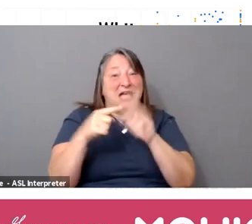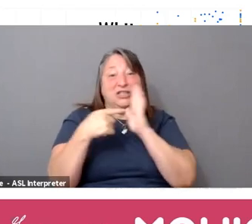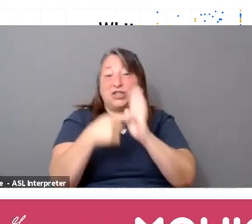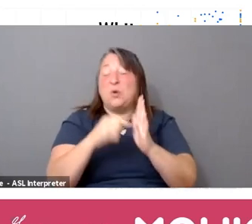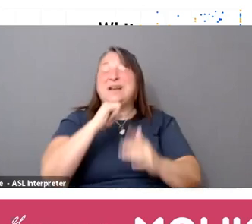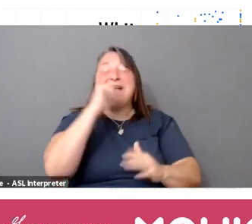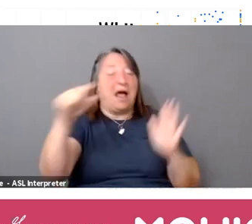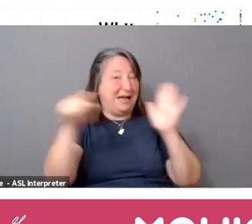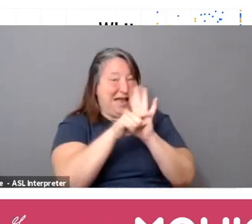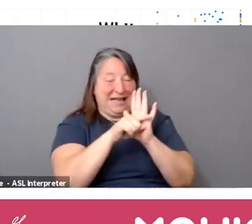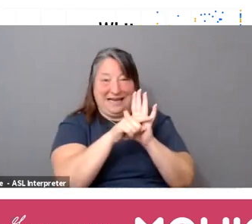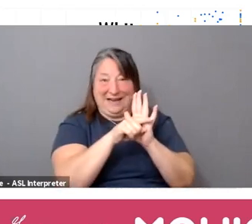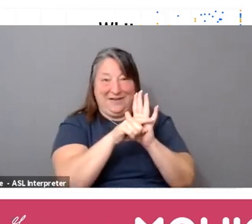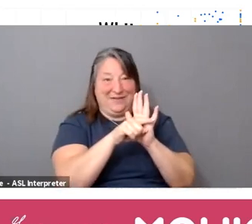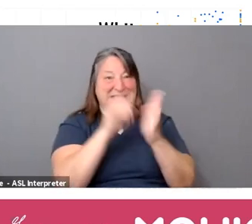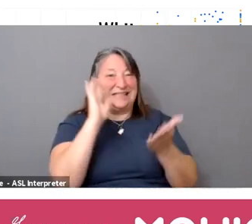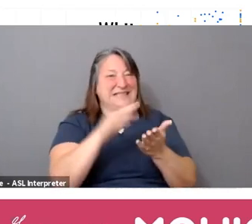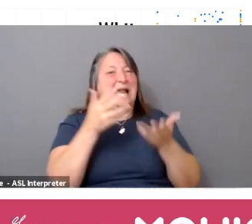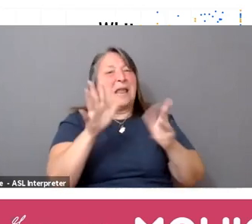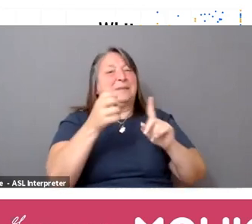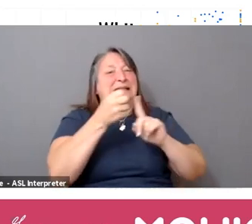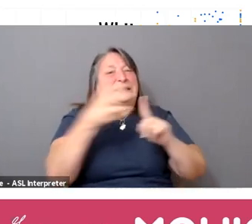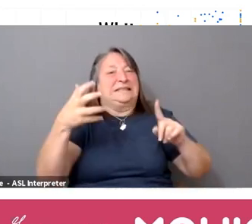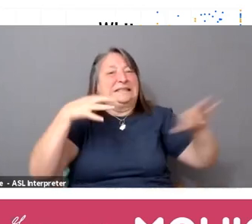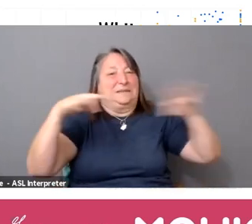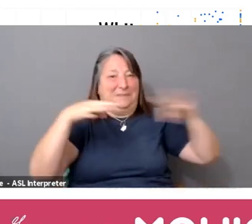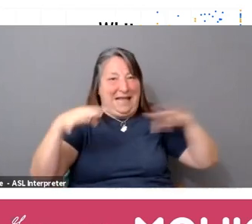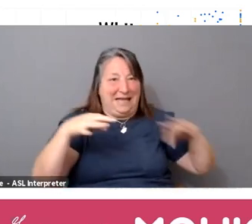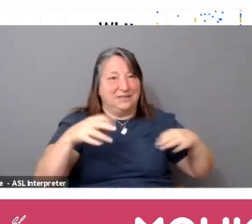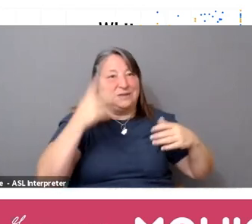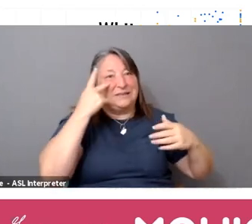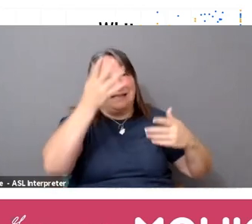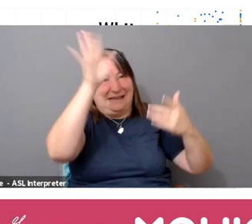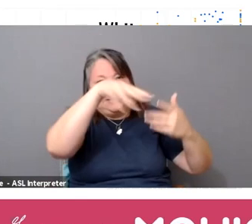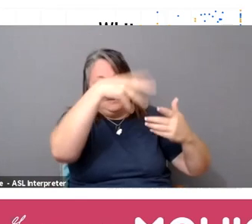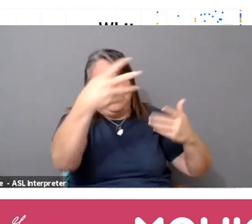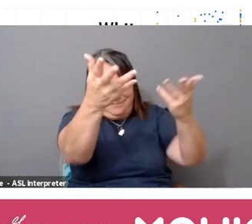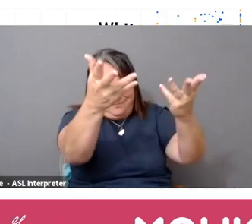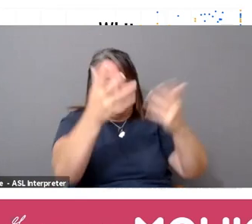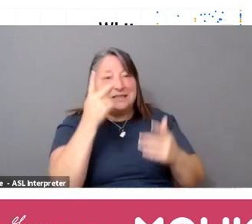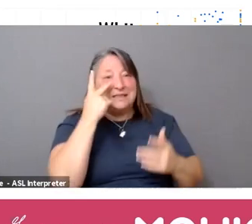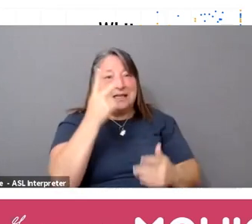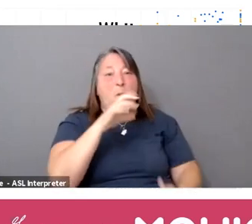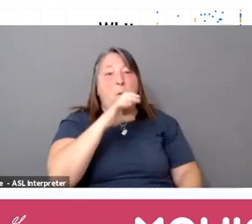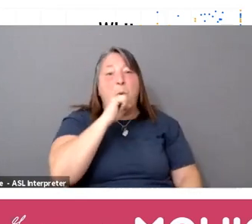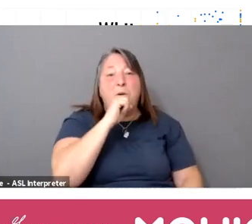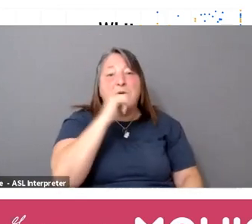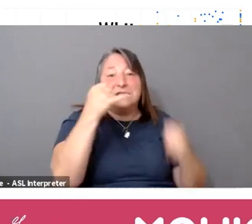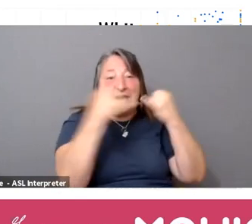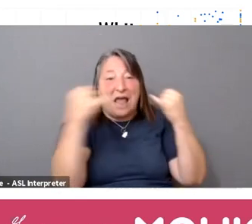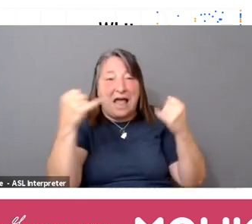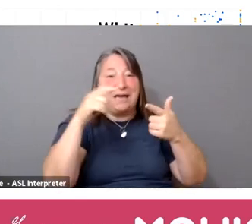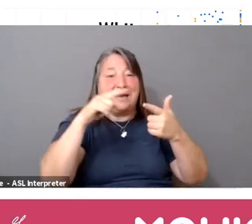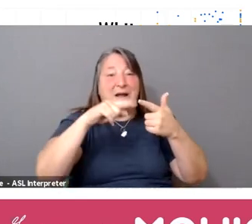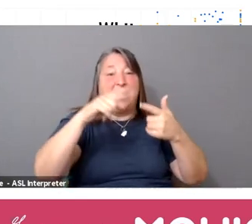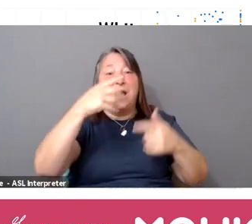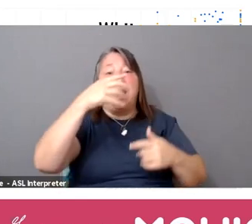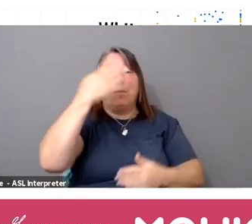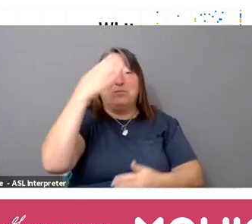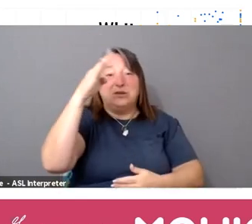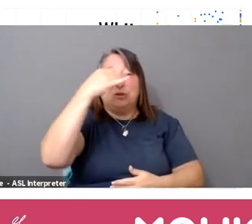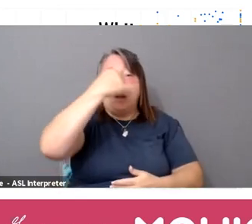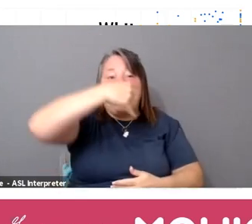And so let me unpack that for a moment. So if you're looking at these charts, you can see an orange line and you can see a blue line. The blue